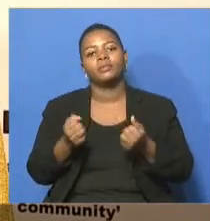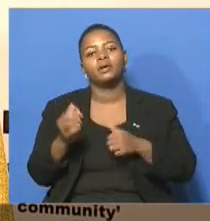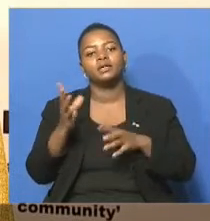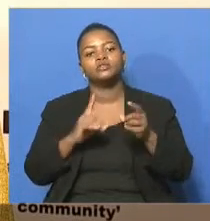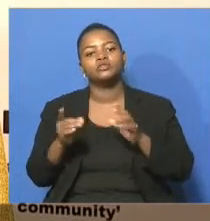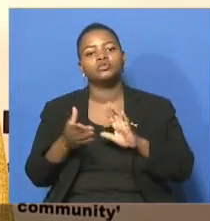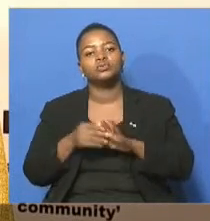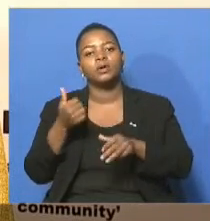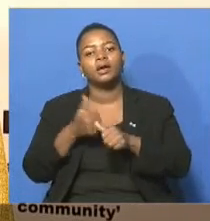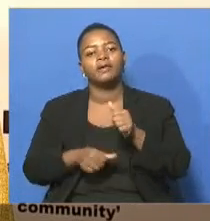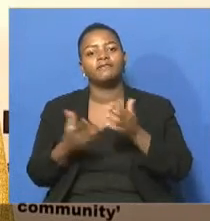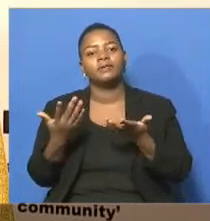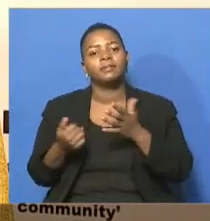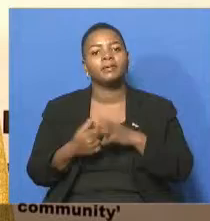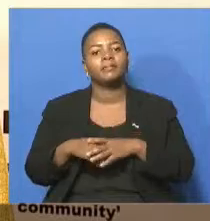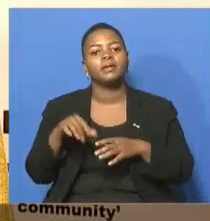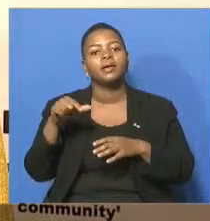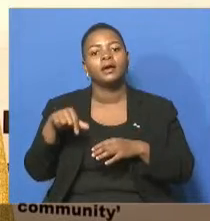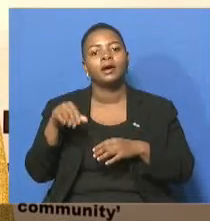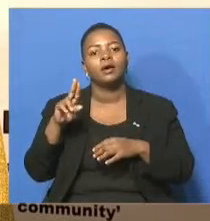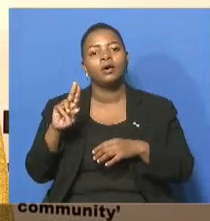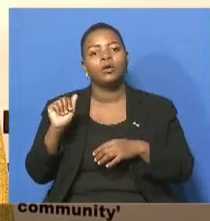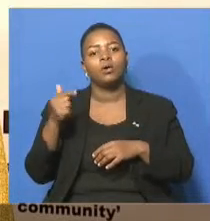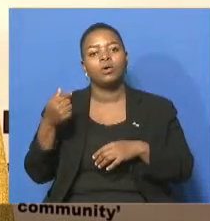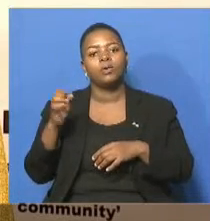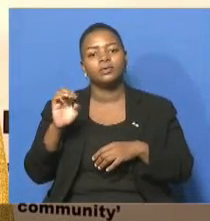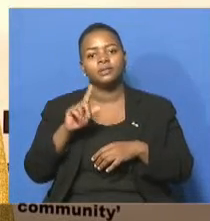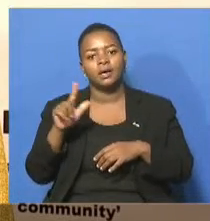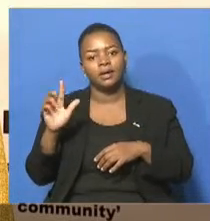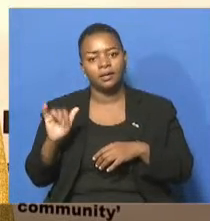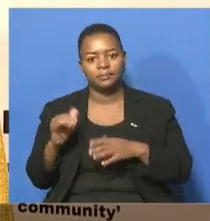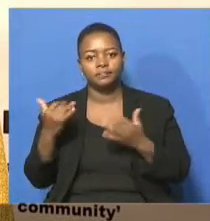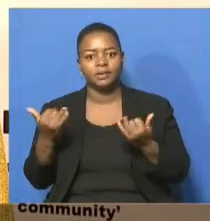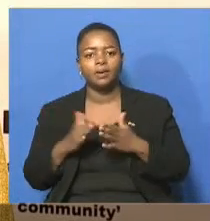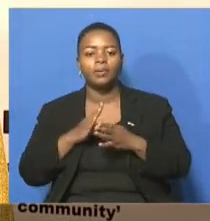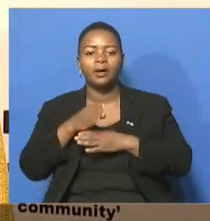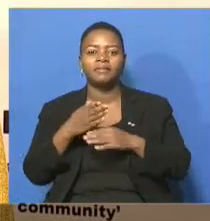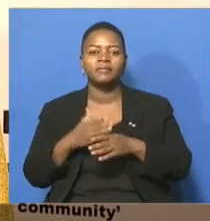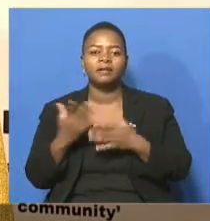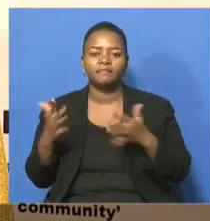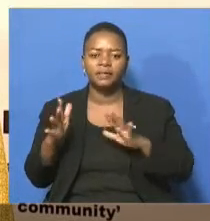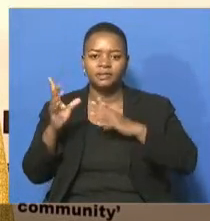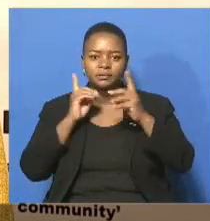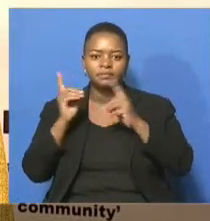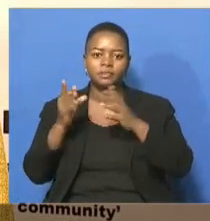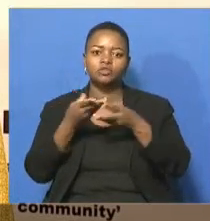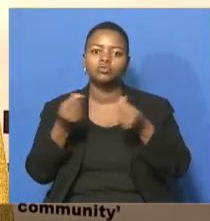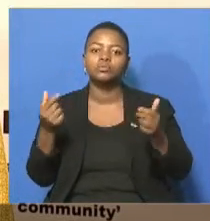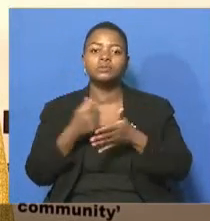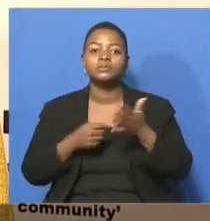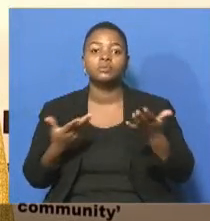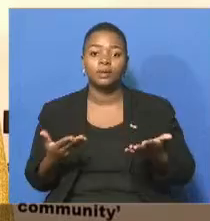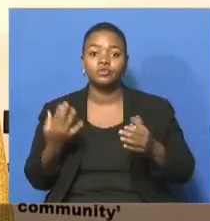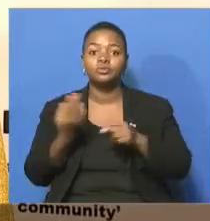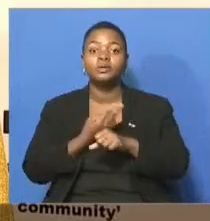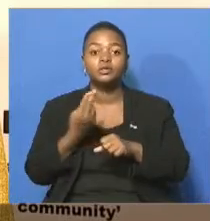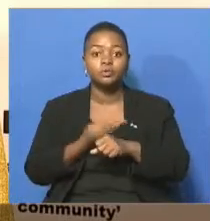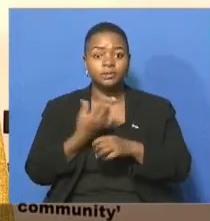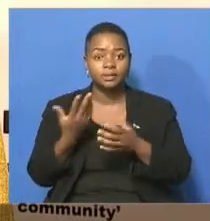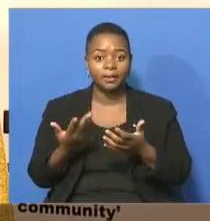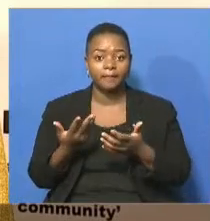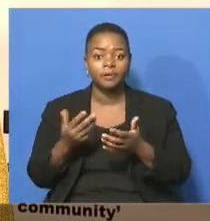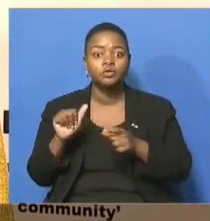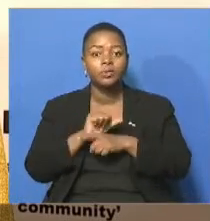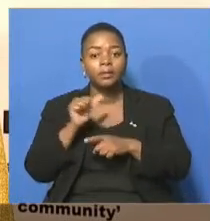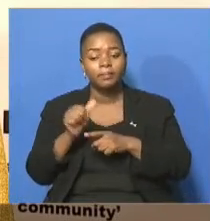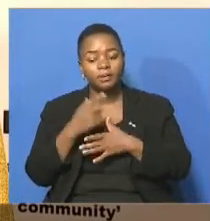almost quarterly. Secondly, amid conversations, what happens to the resolutions? Are they implemented?